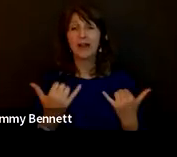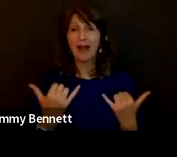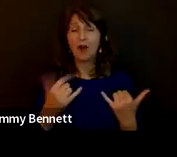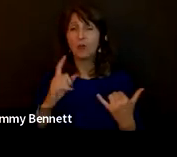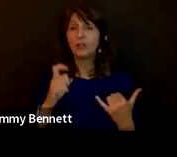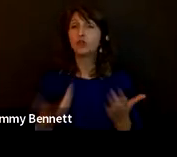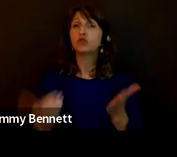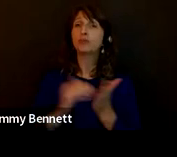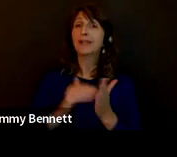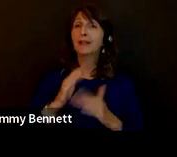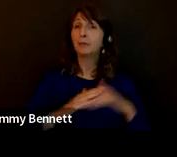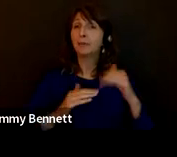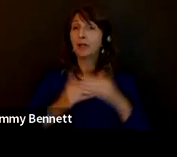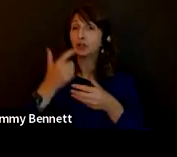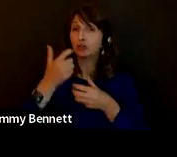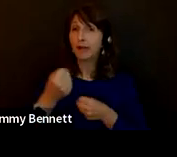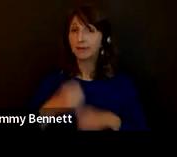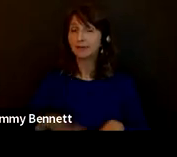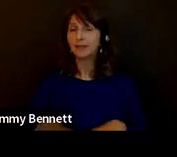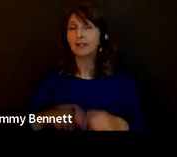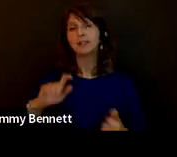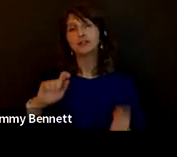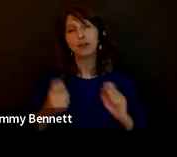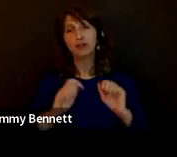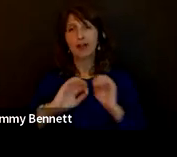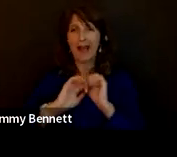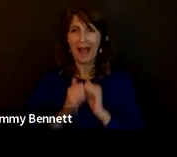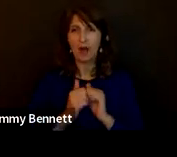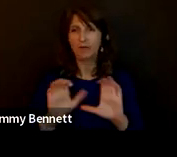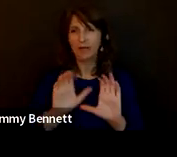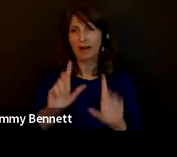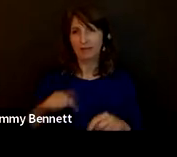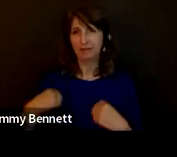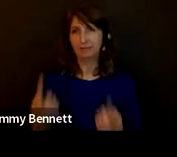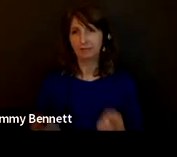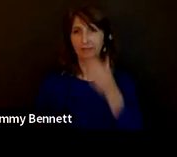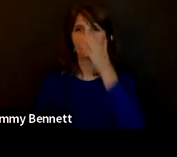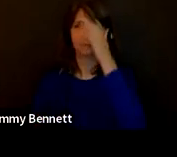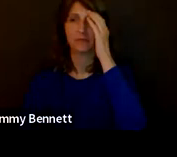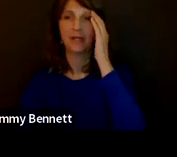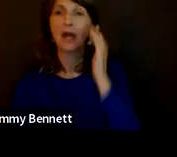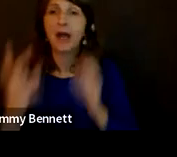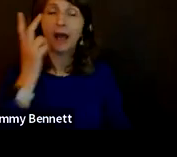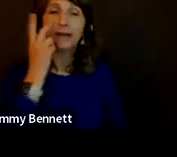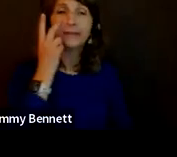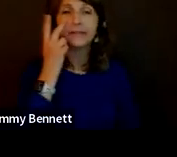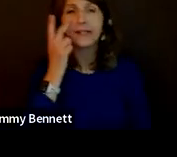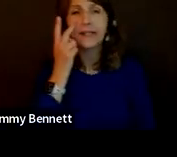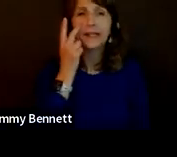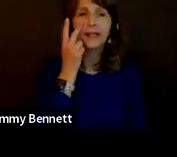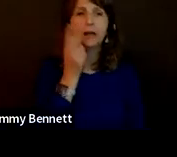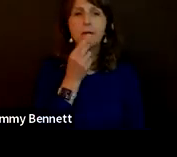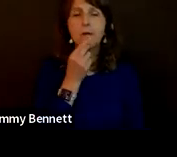and revitalizing and changing the way that we've done this. All right. And then I see, hold